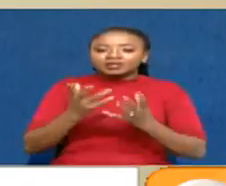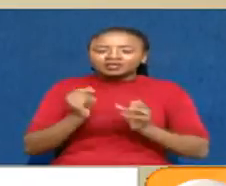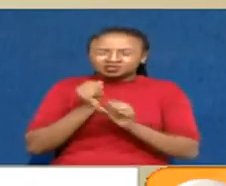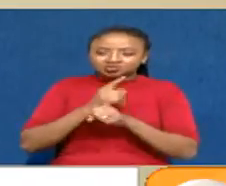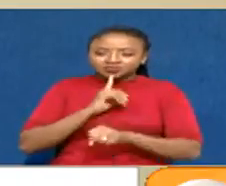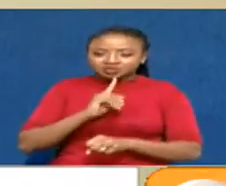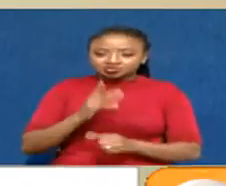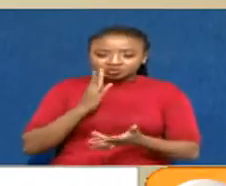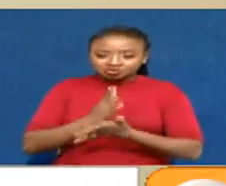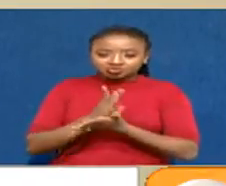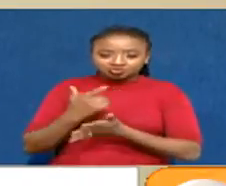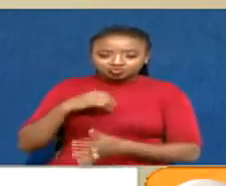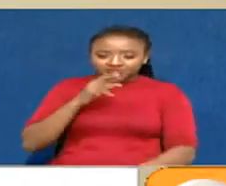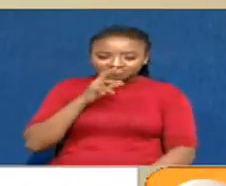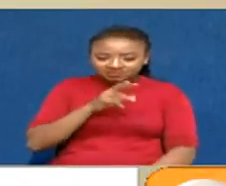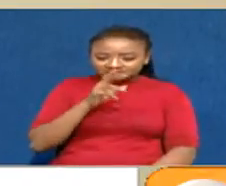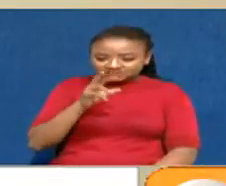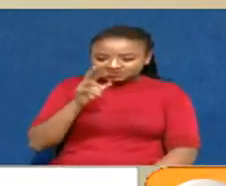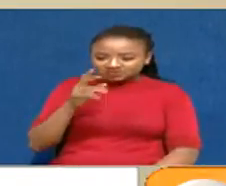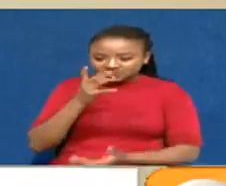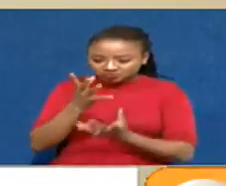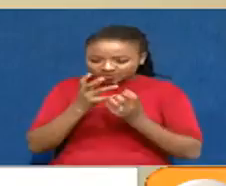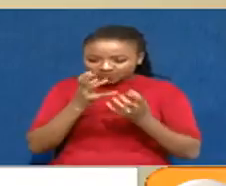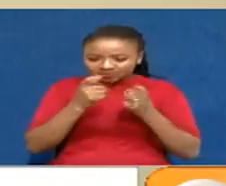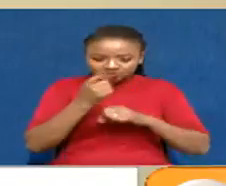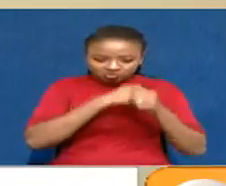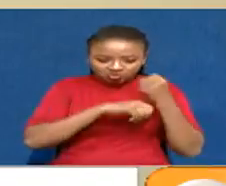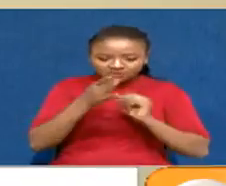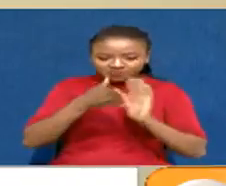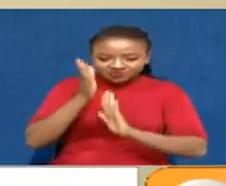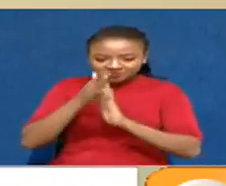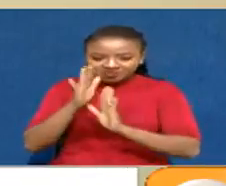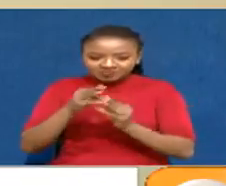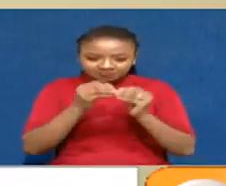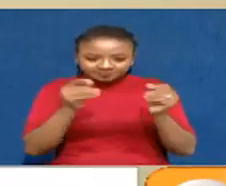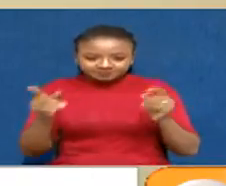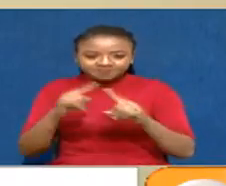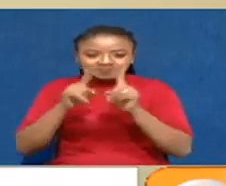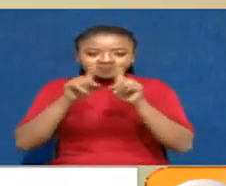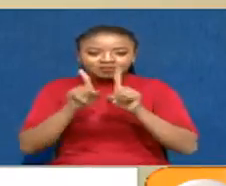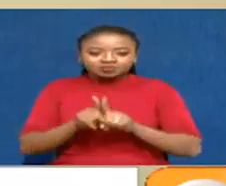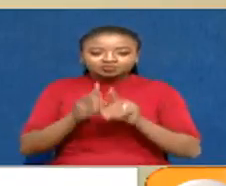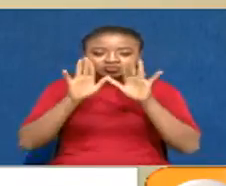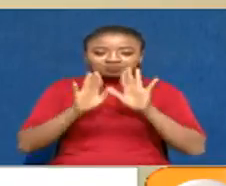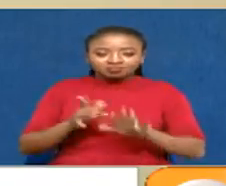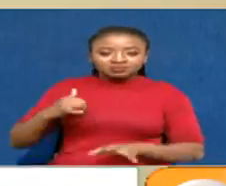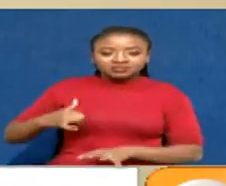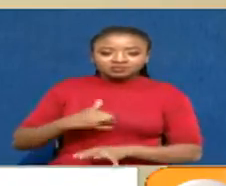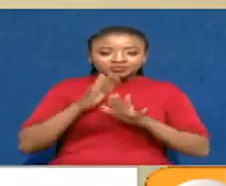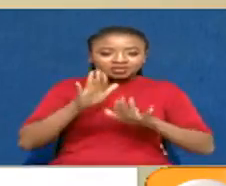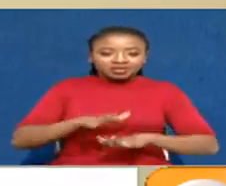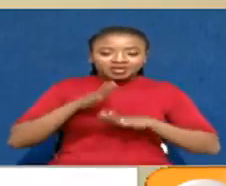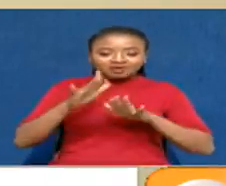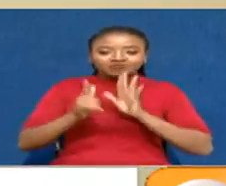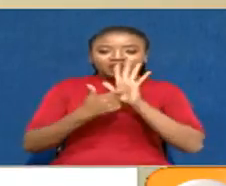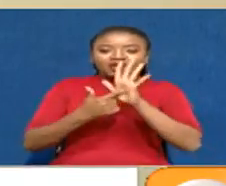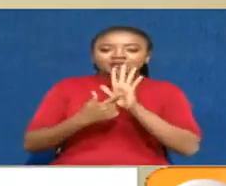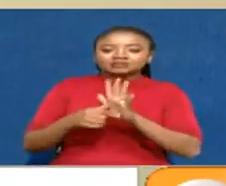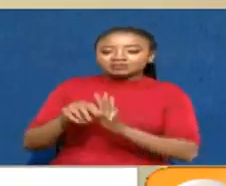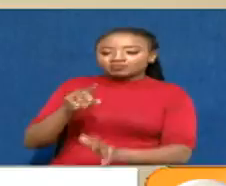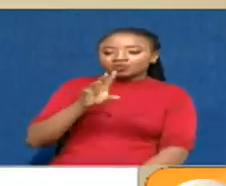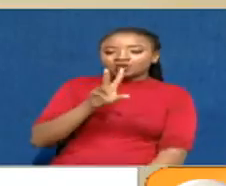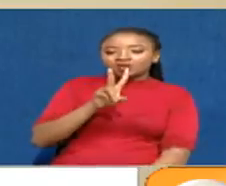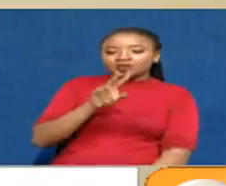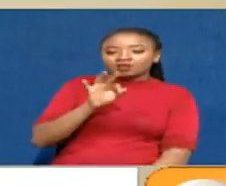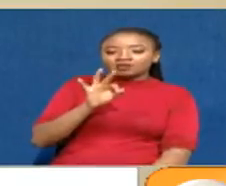much as we see the urgency and the need to act as quickly as possible, we have to be careful. Fintech is a very